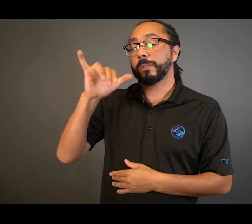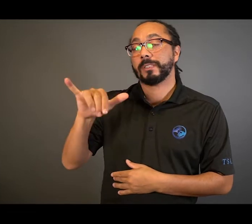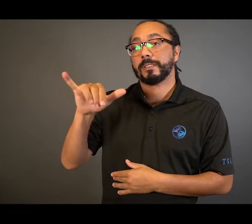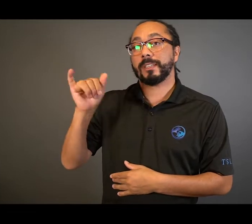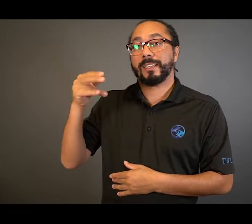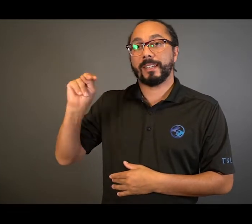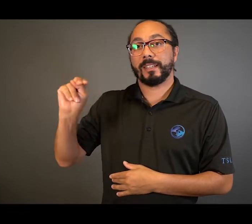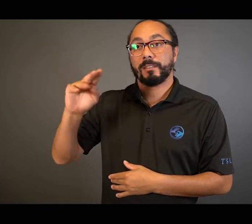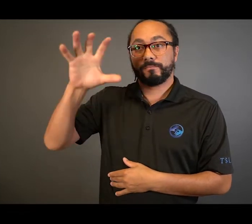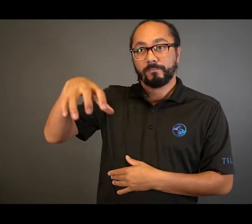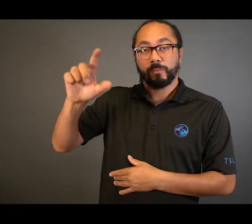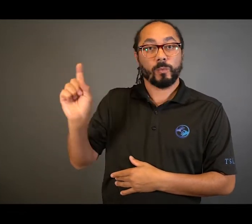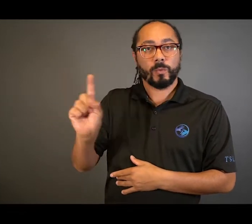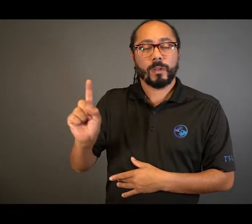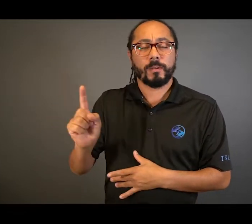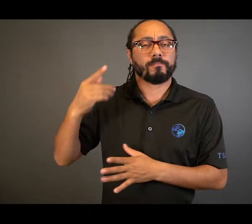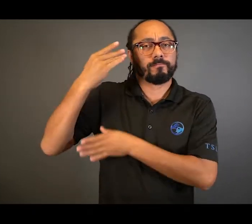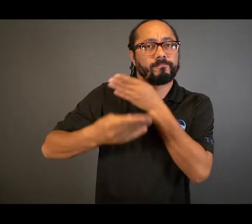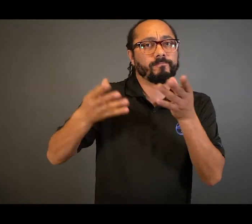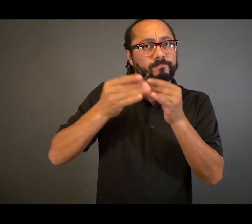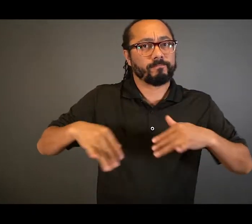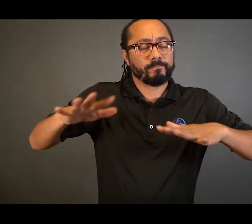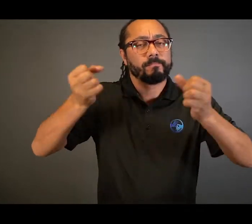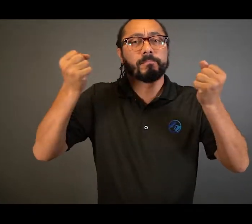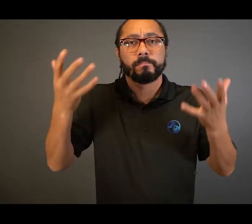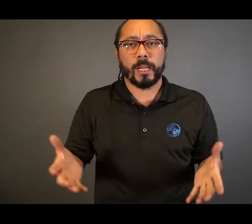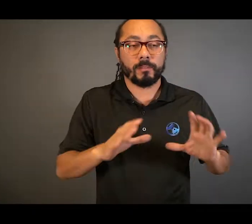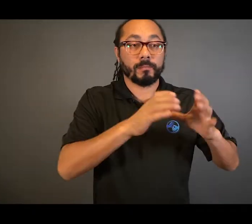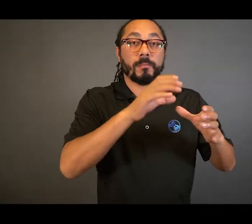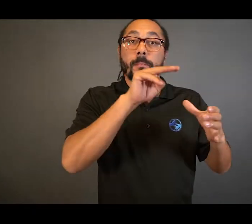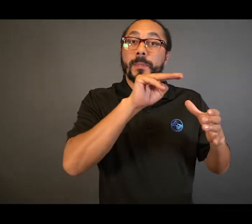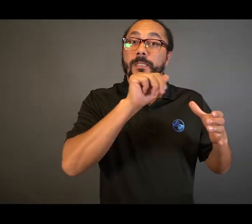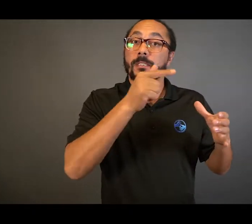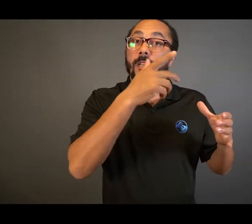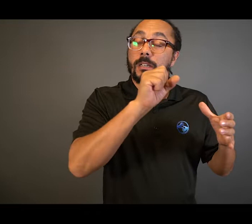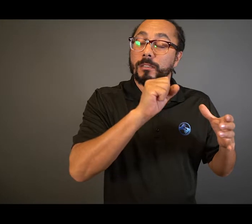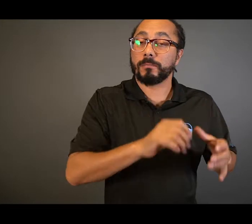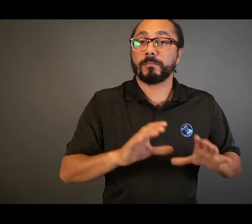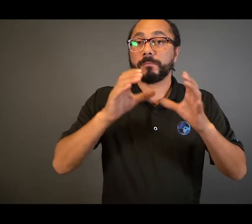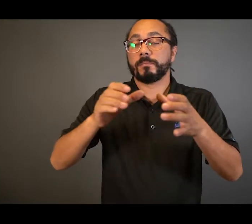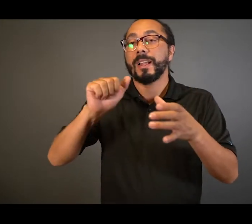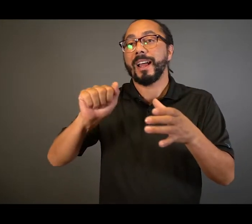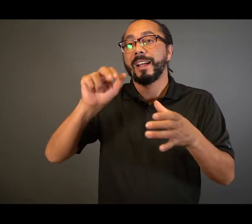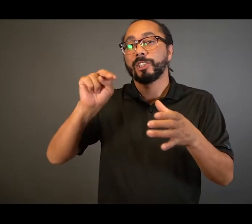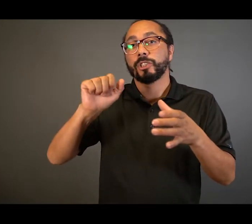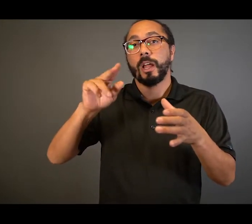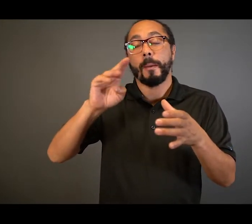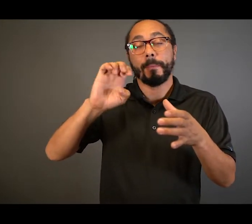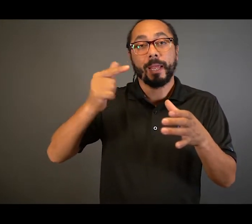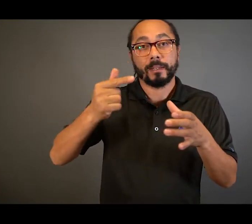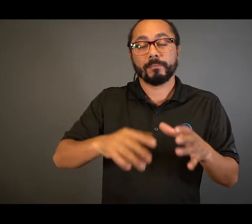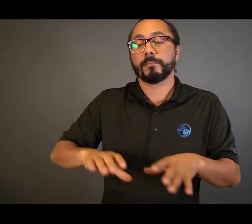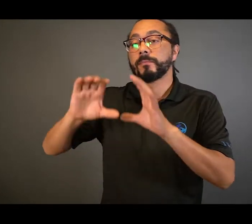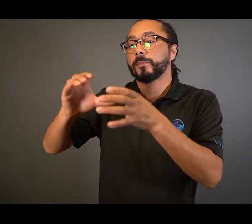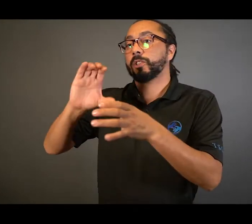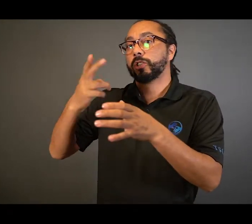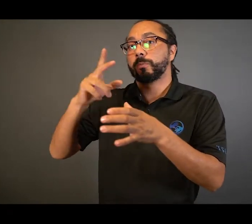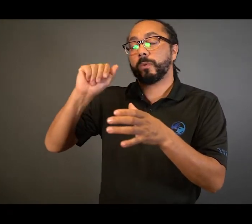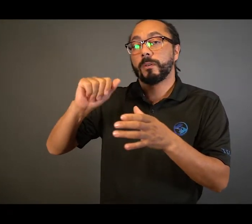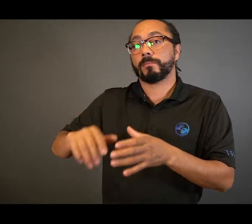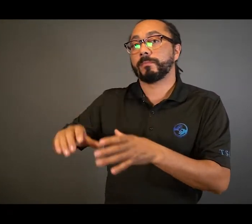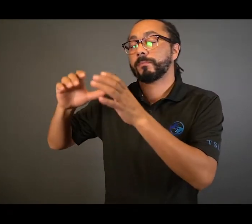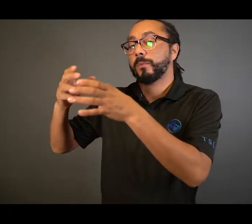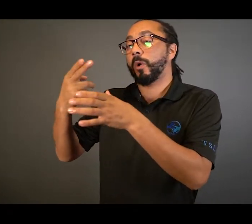Montgomery's Inn stands on traditional territory of many nations, including the Mississaugas of the Credit, the